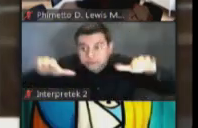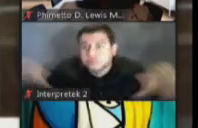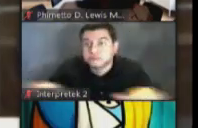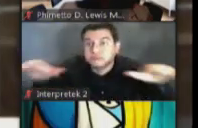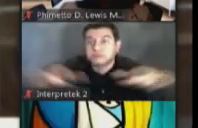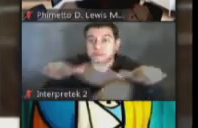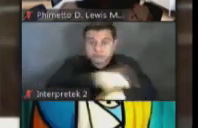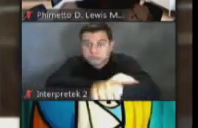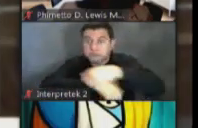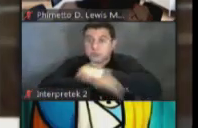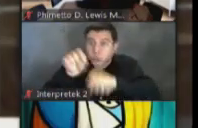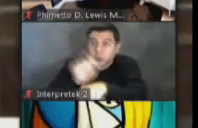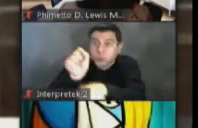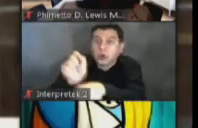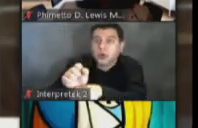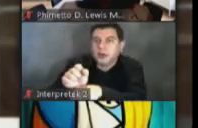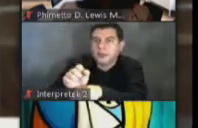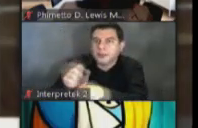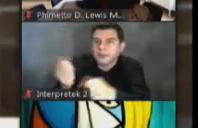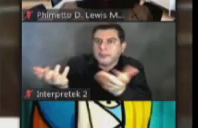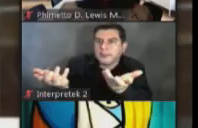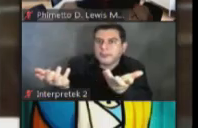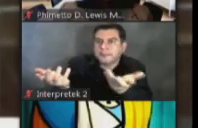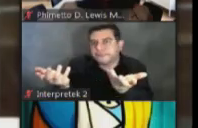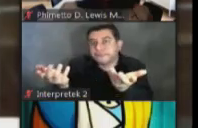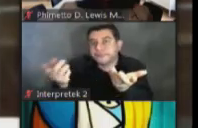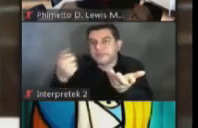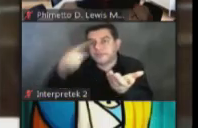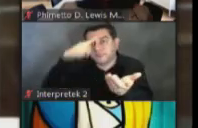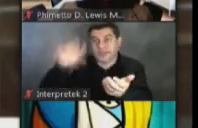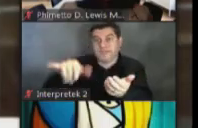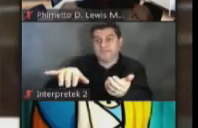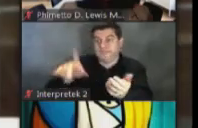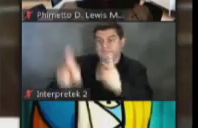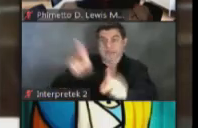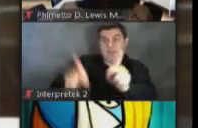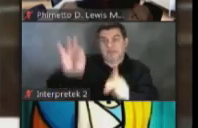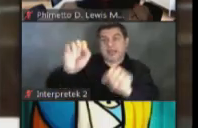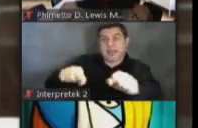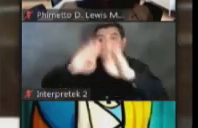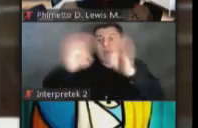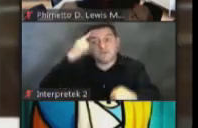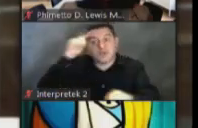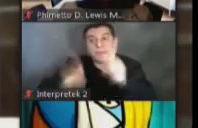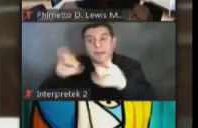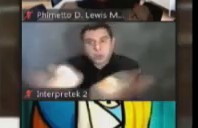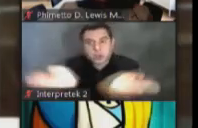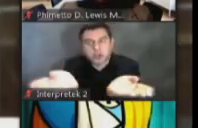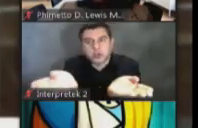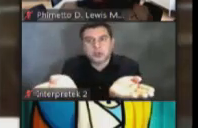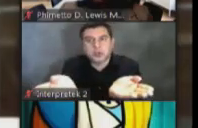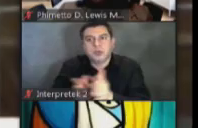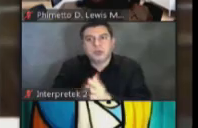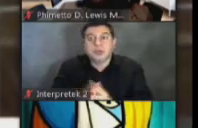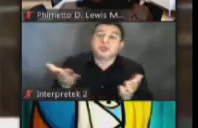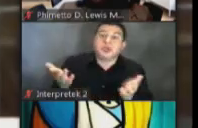people in the houses. That's how the amount of people that have moved here from other areas coming